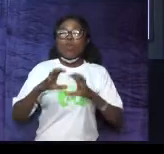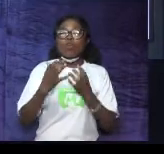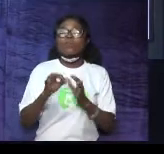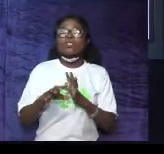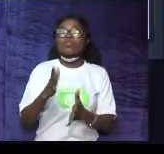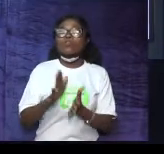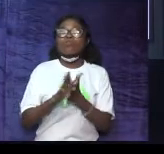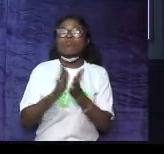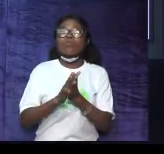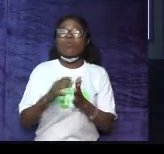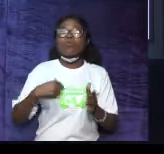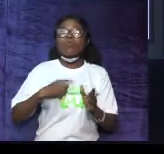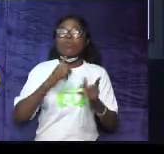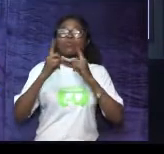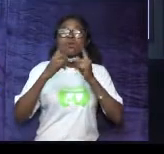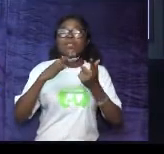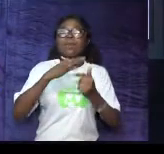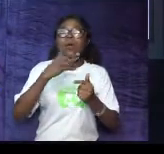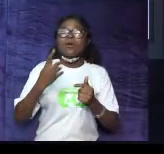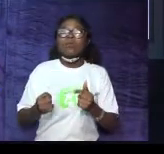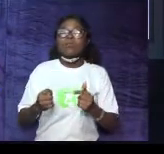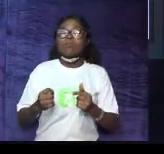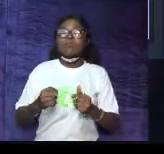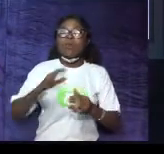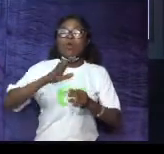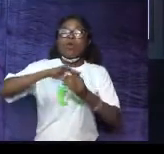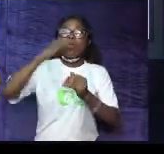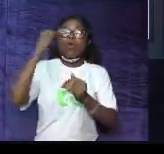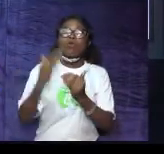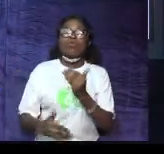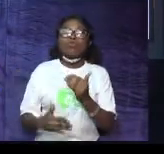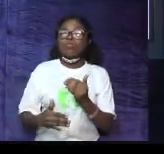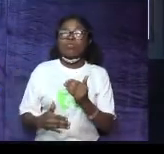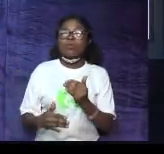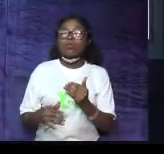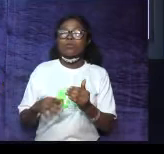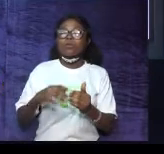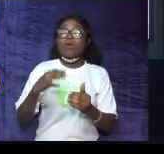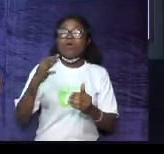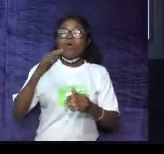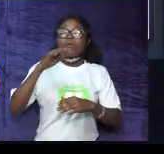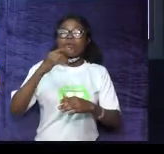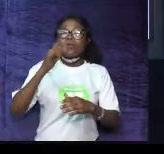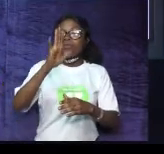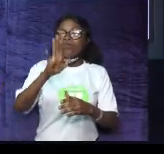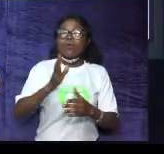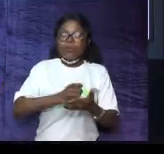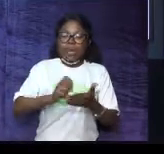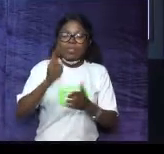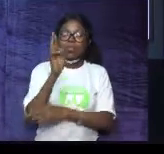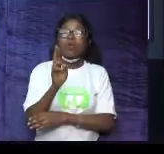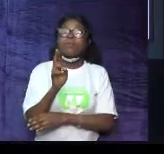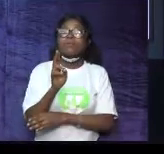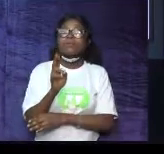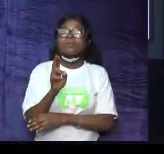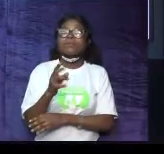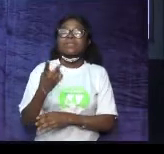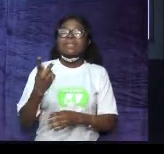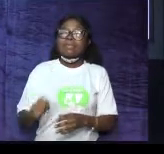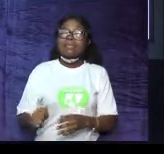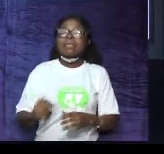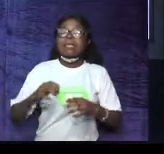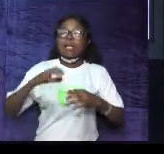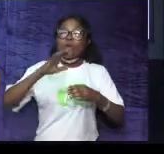co-curricular clubs in your school. Then we'll talk about the conclusion to your writing the composition on my